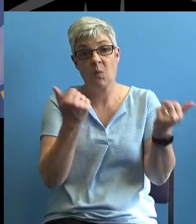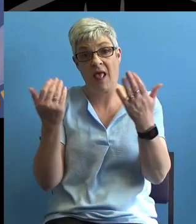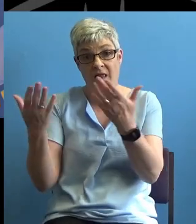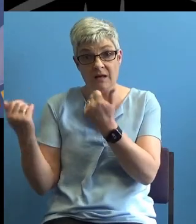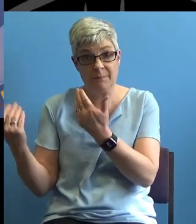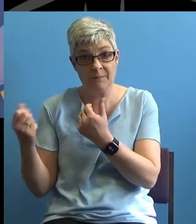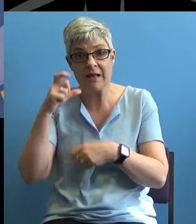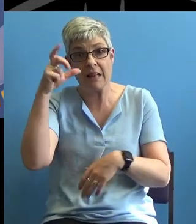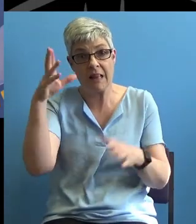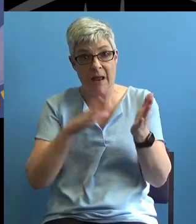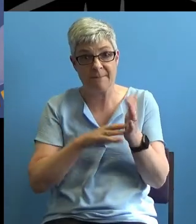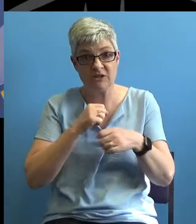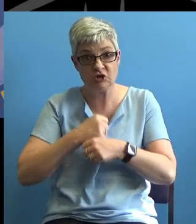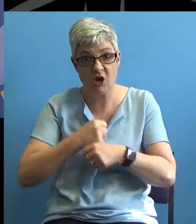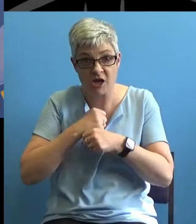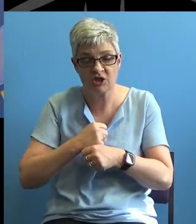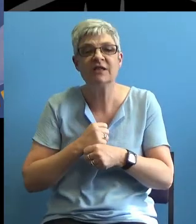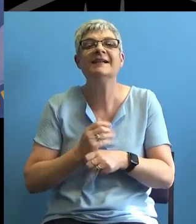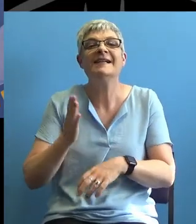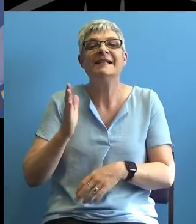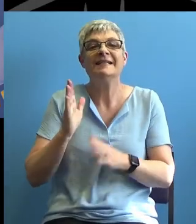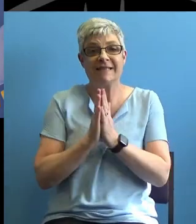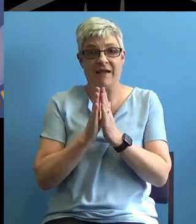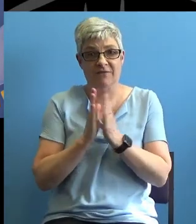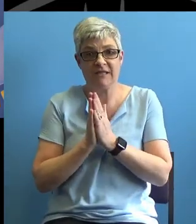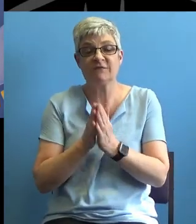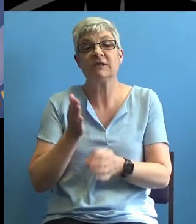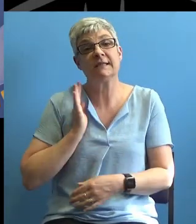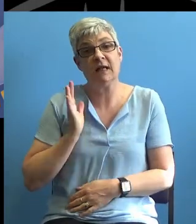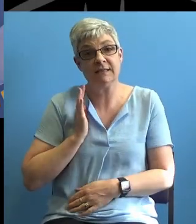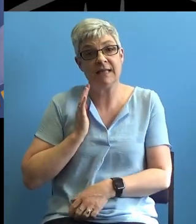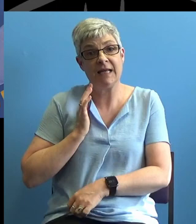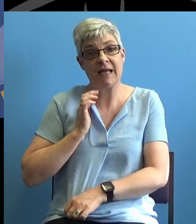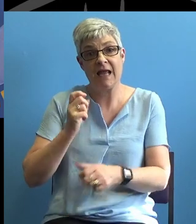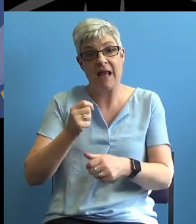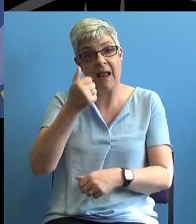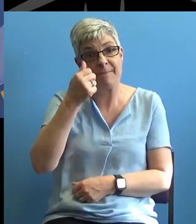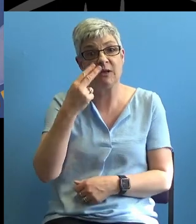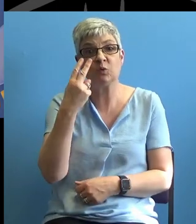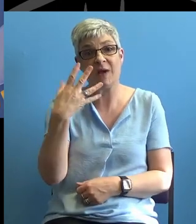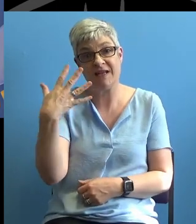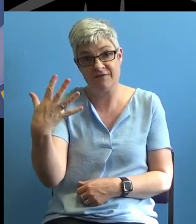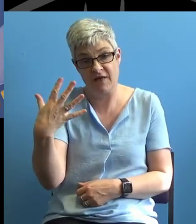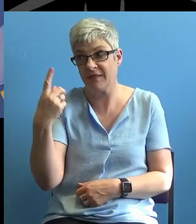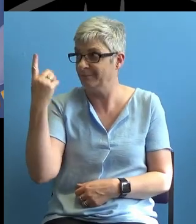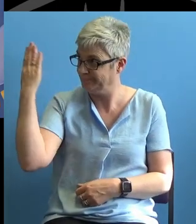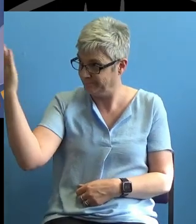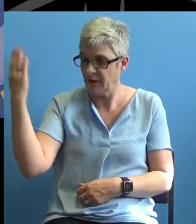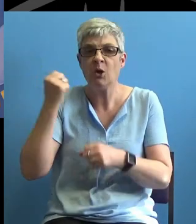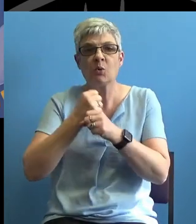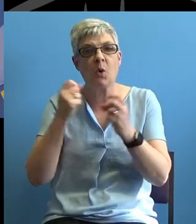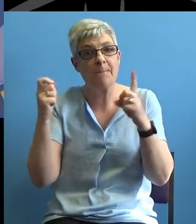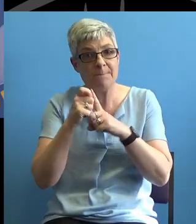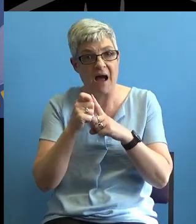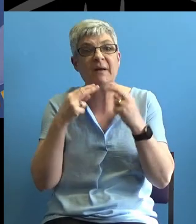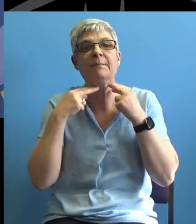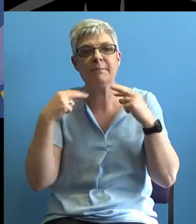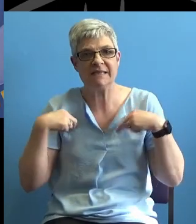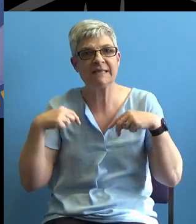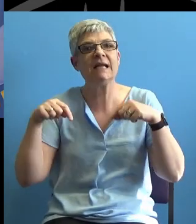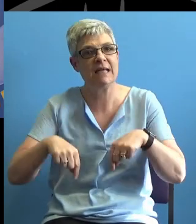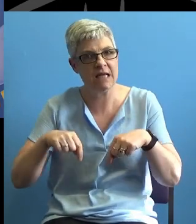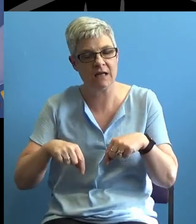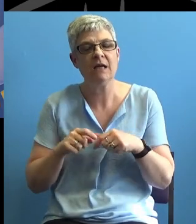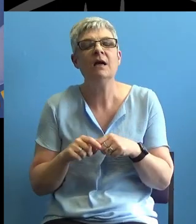Welcome to Claremont Parish Church for our service for Sunday, April the 25th. My name's Gordon Palmer, minister here at Claremont.